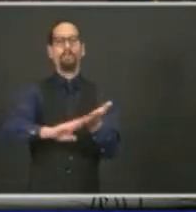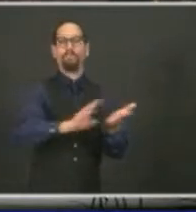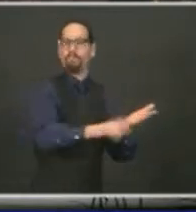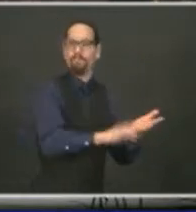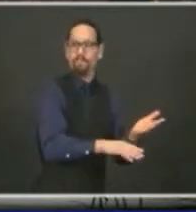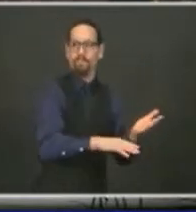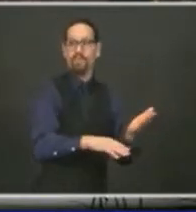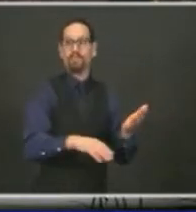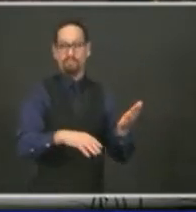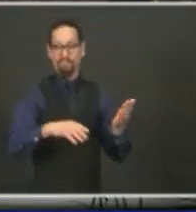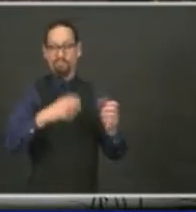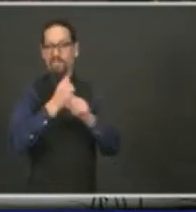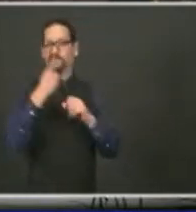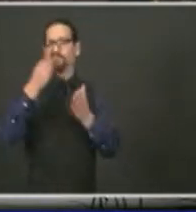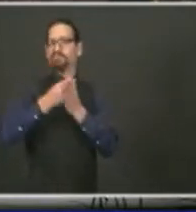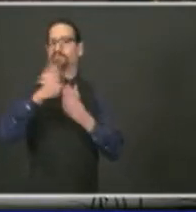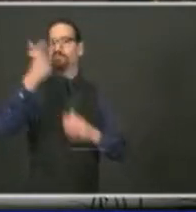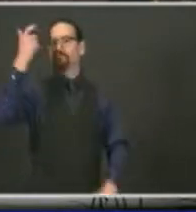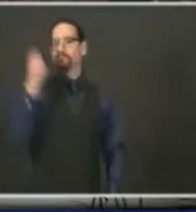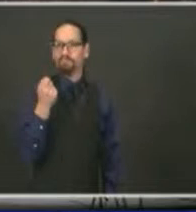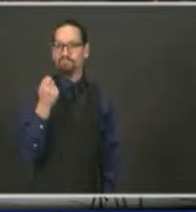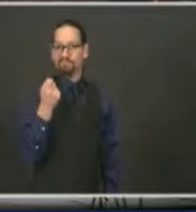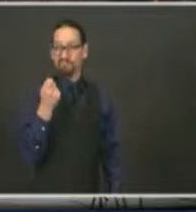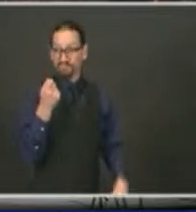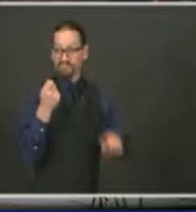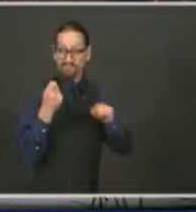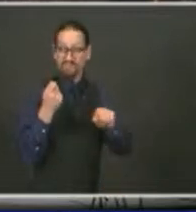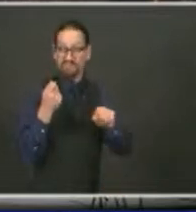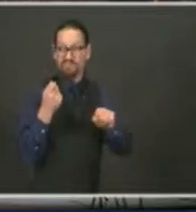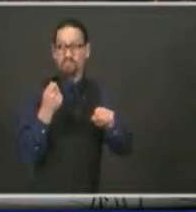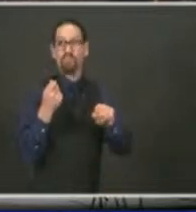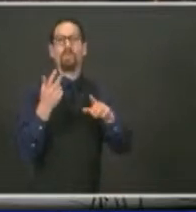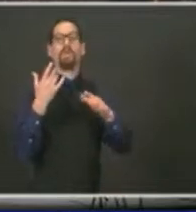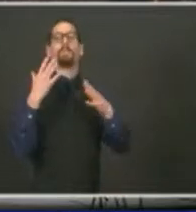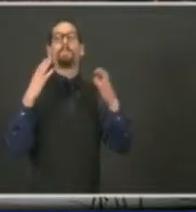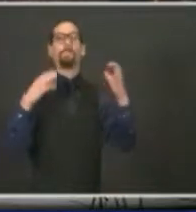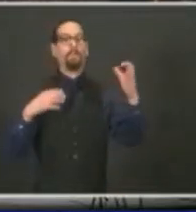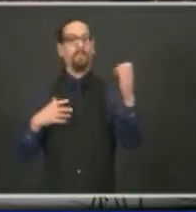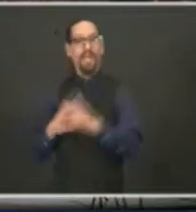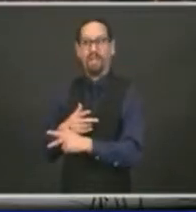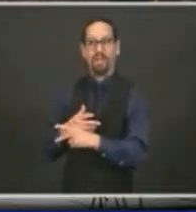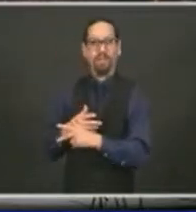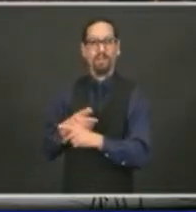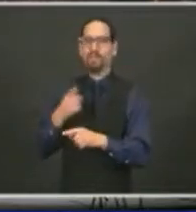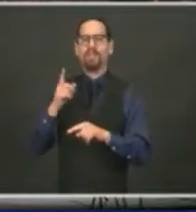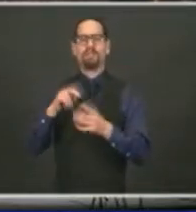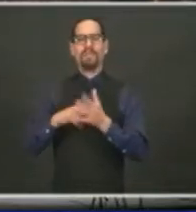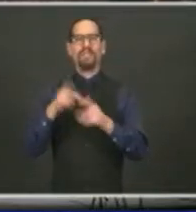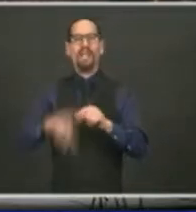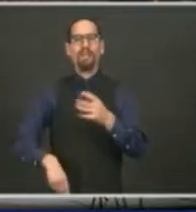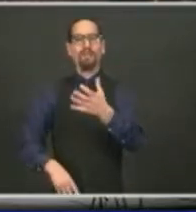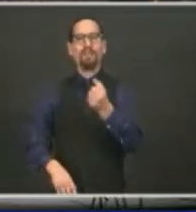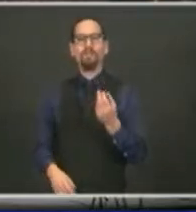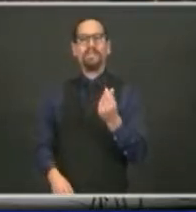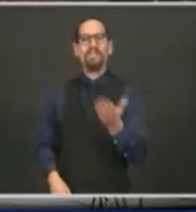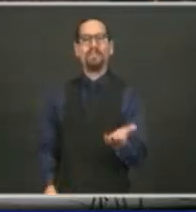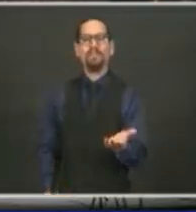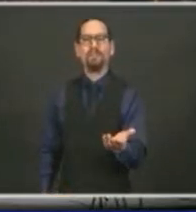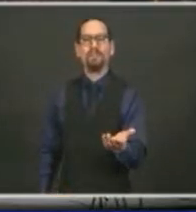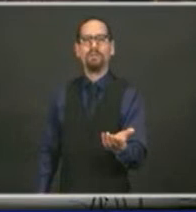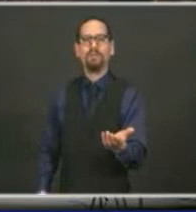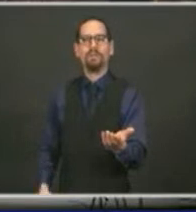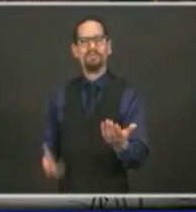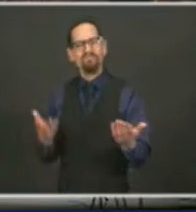that unemployment bonus. Is that something you'd extend, or I guess maybe this is a question for Congress, I'm not sure, who